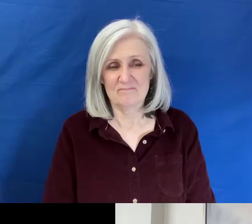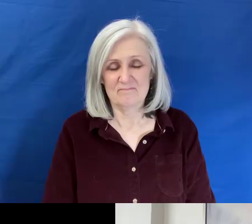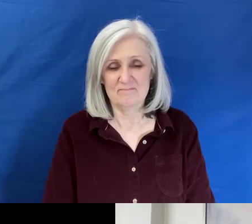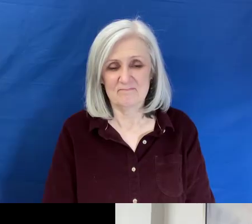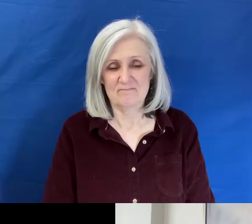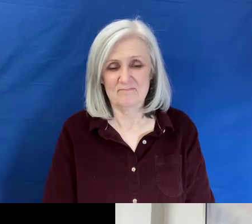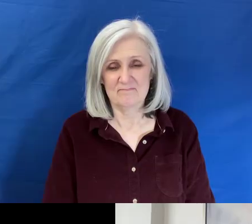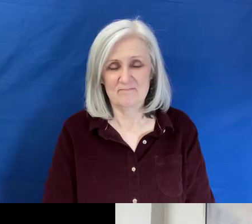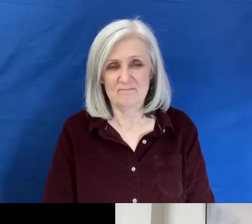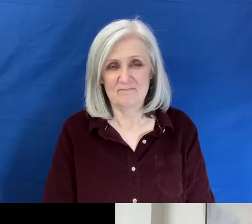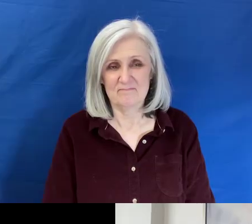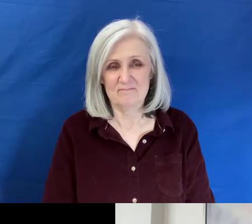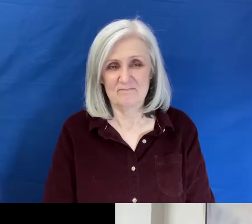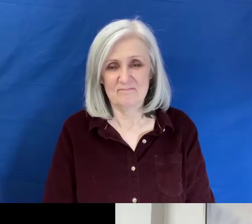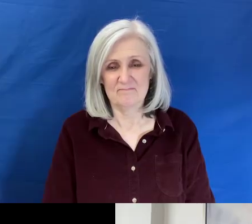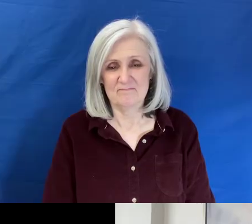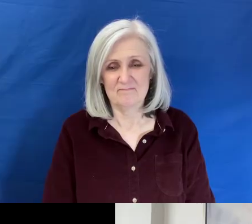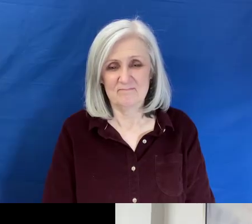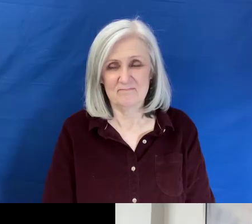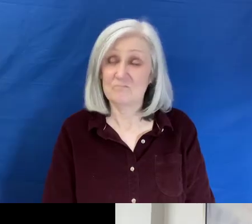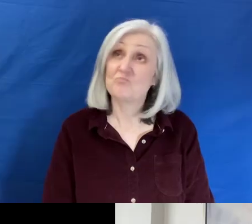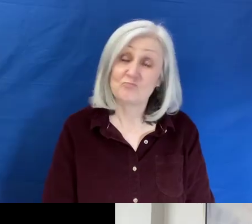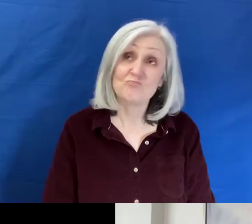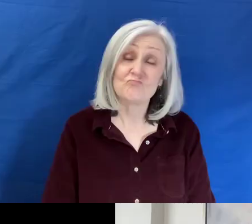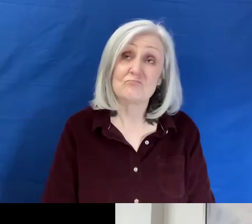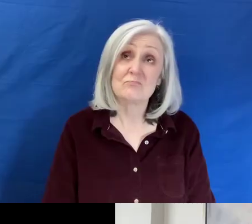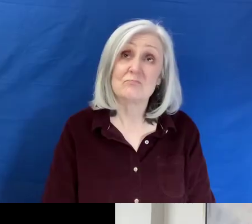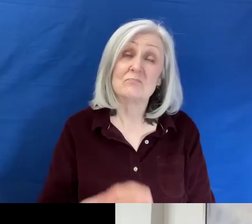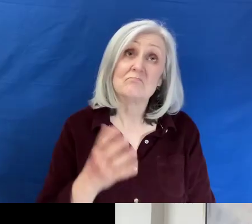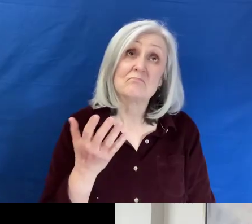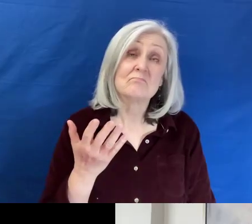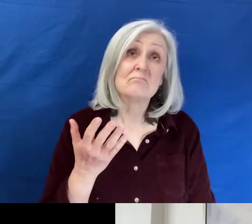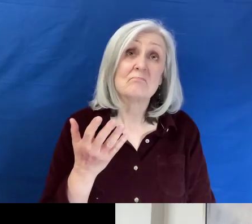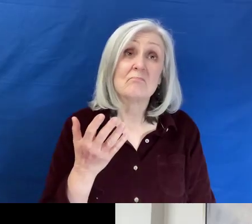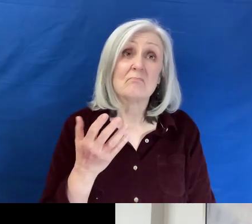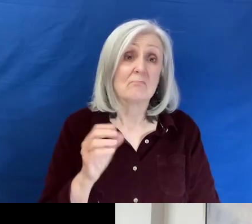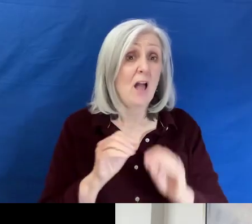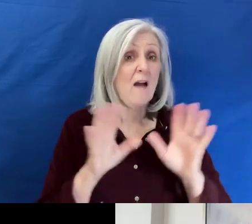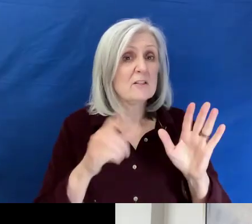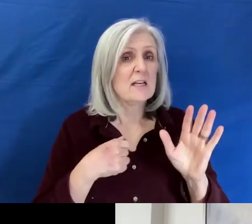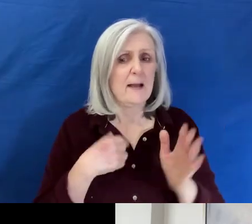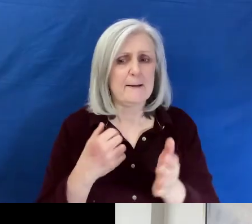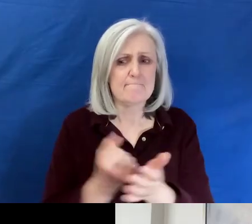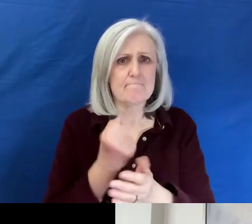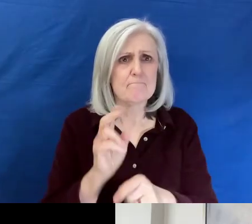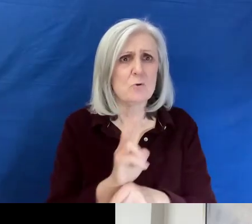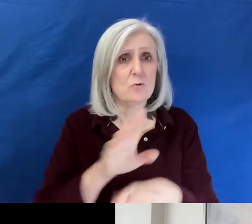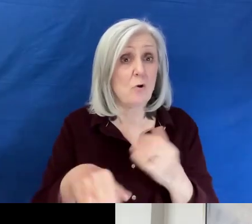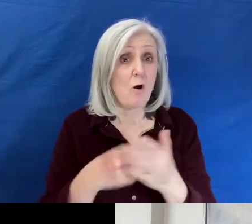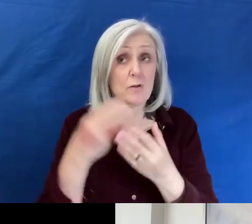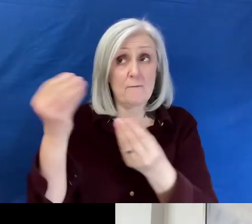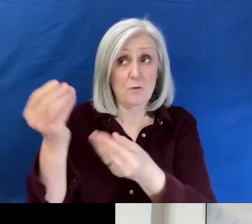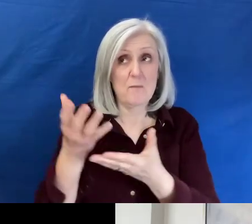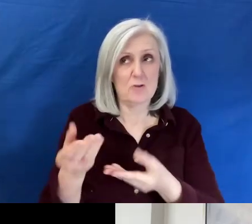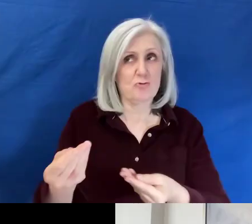this kind of time piece? Yeah, I obviously I used all the information that was given to